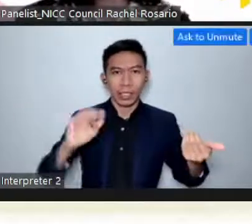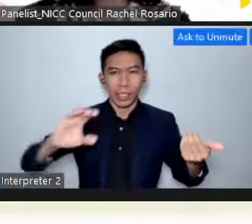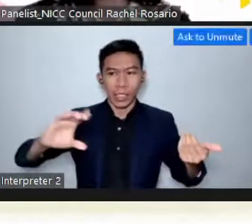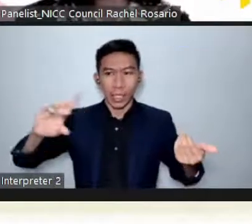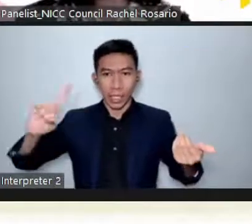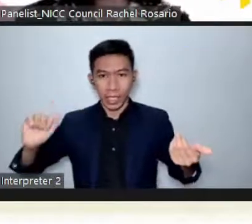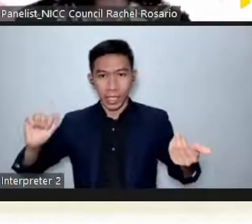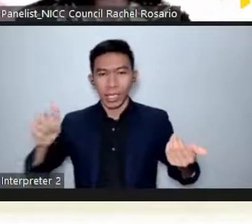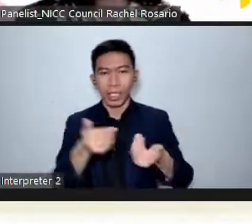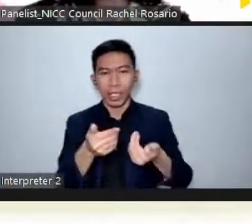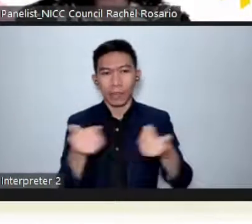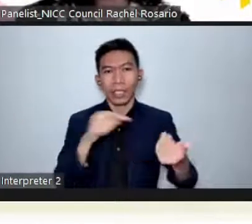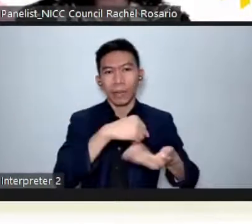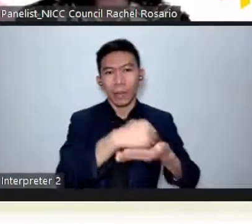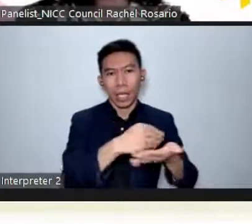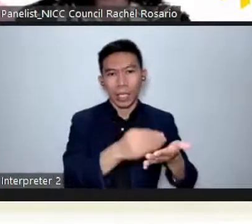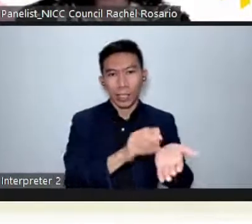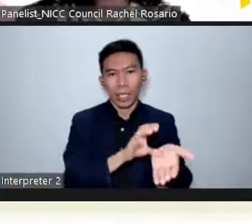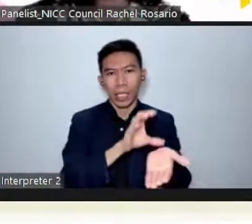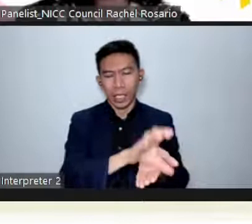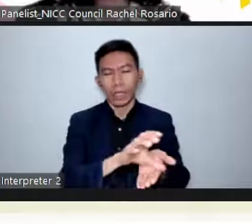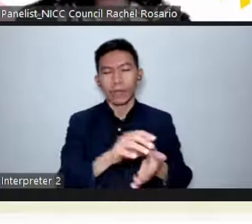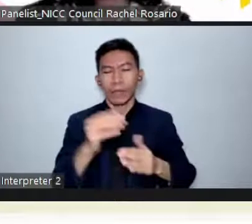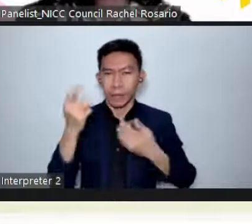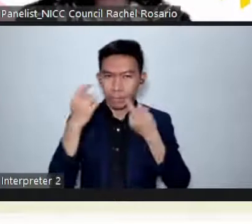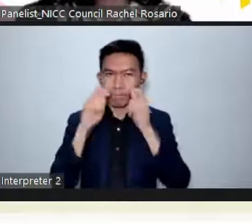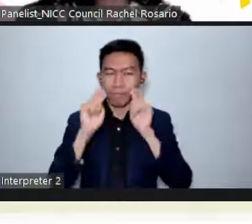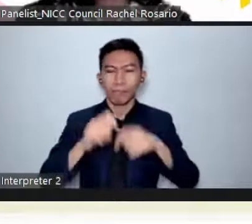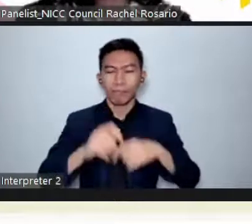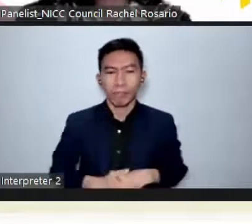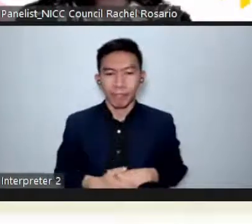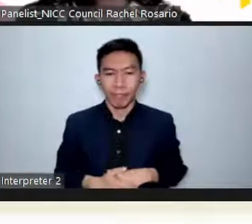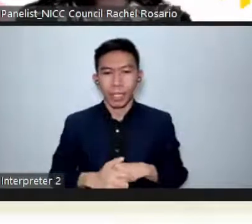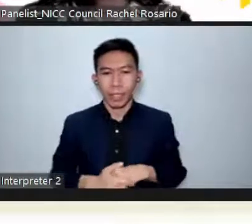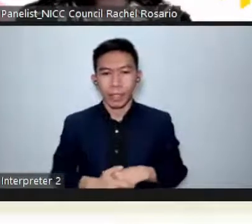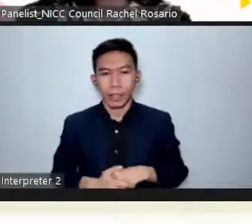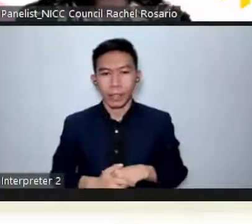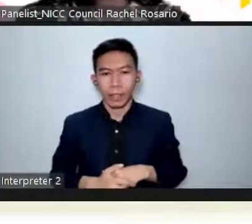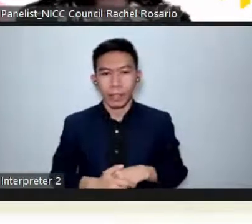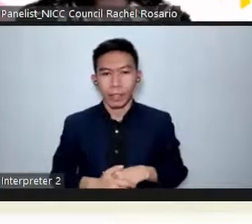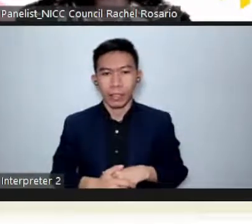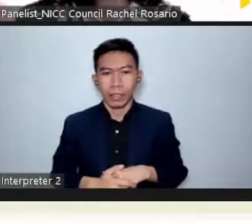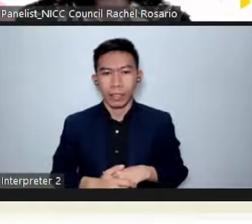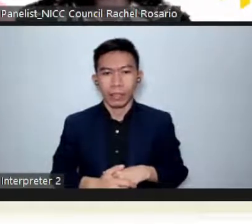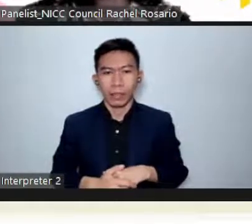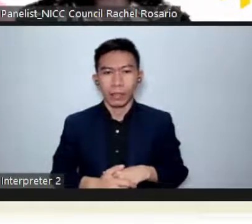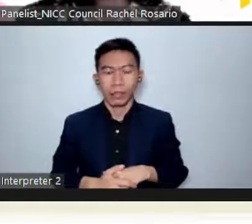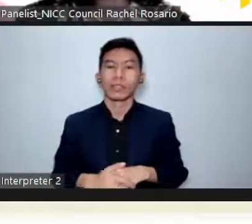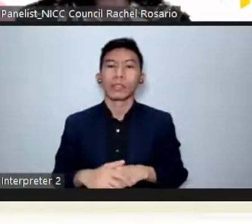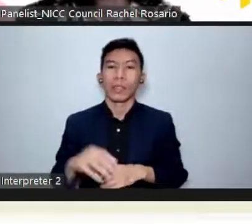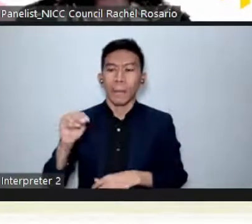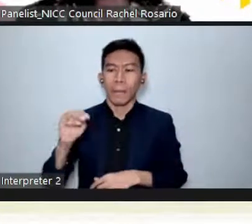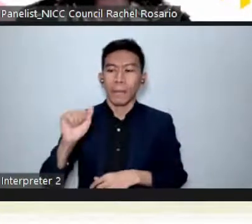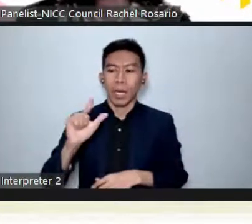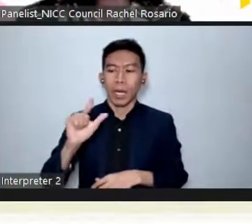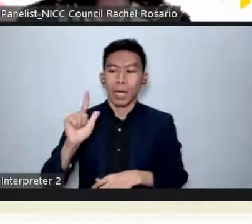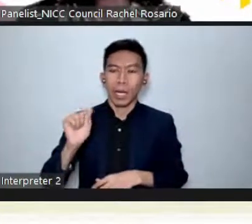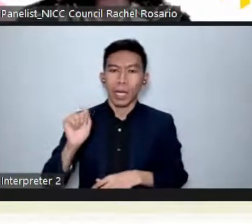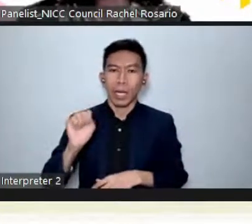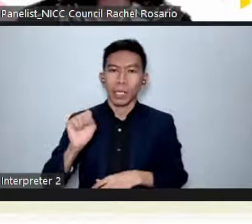have a separate line item for this. With regards to the Malasakit centers,